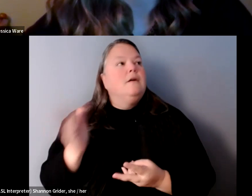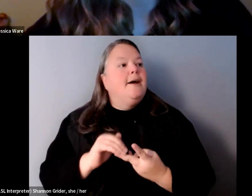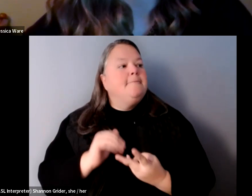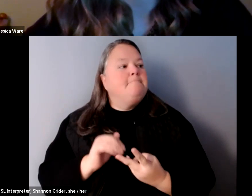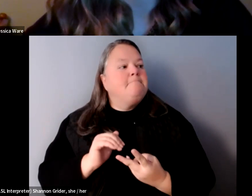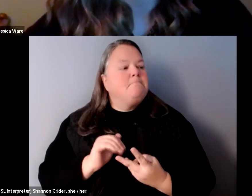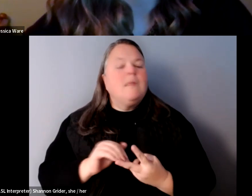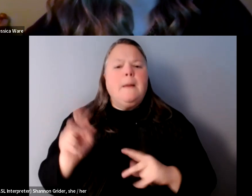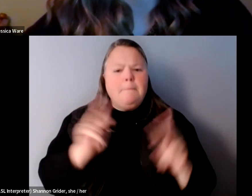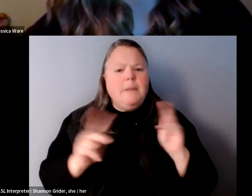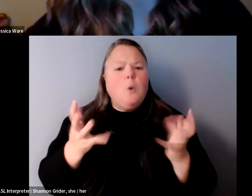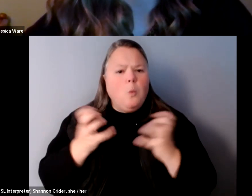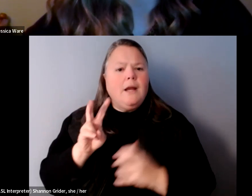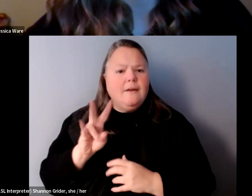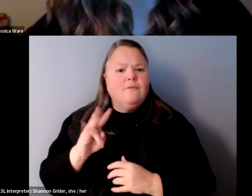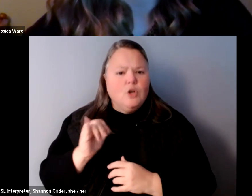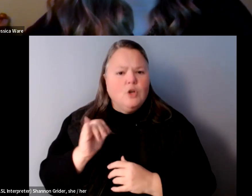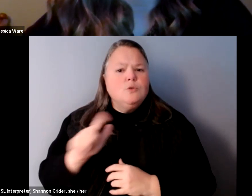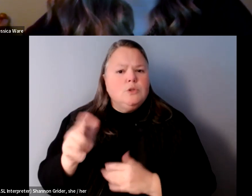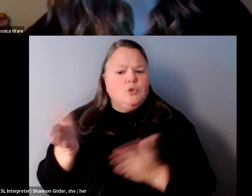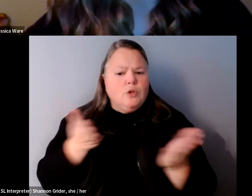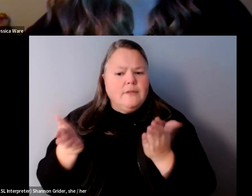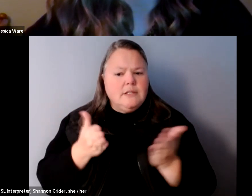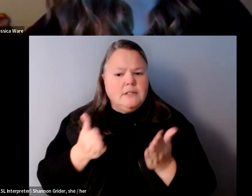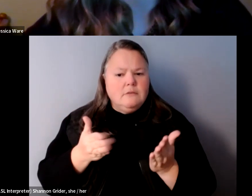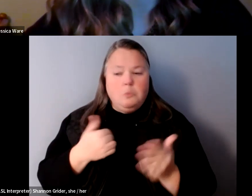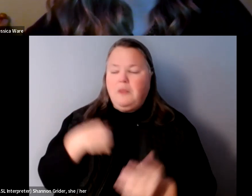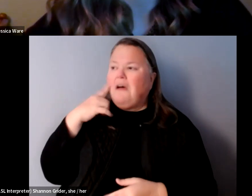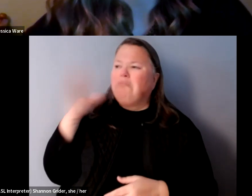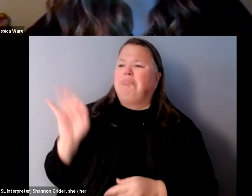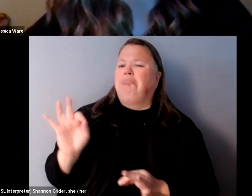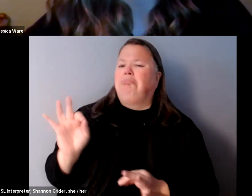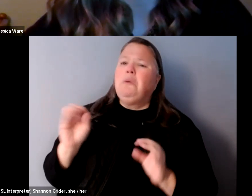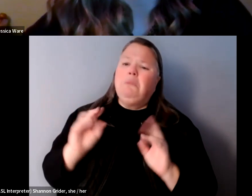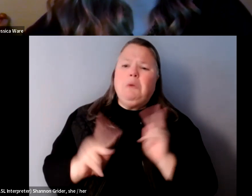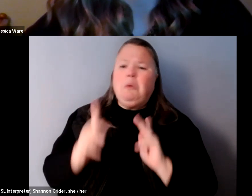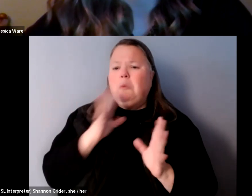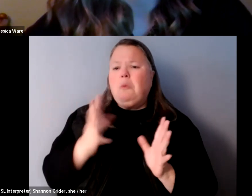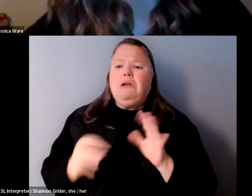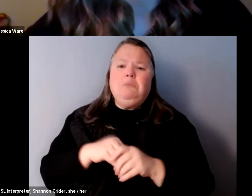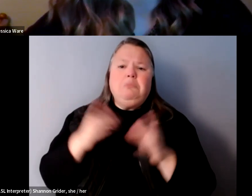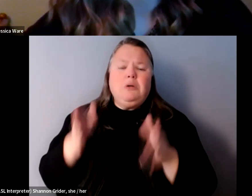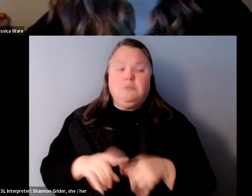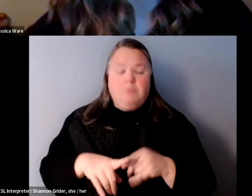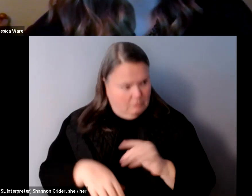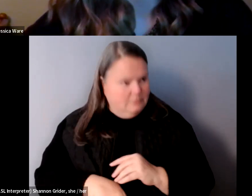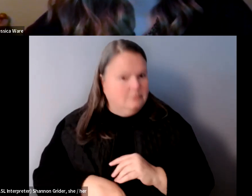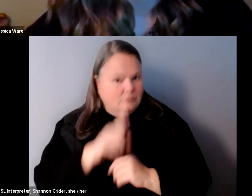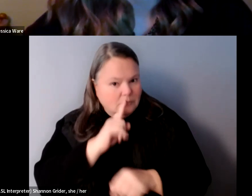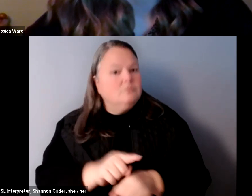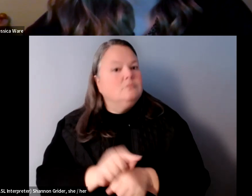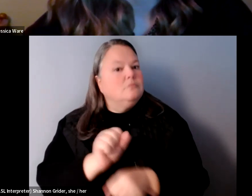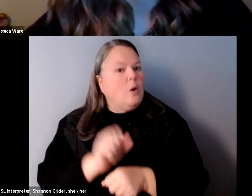really desiring virtual services, that was huge, I think. And I can only speak for myself and what I